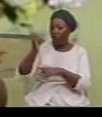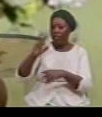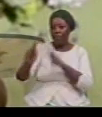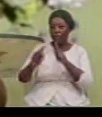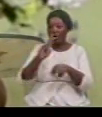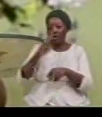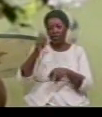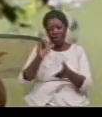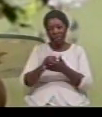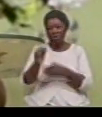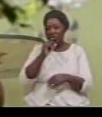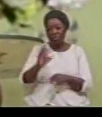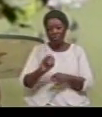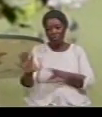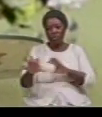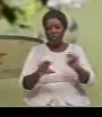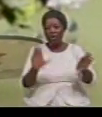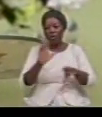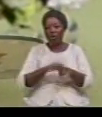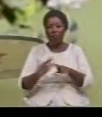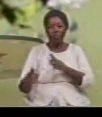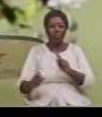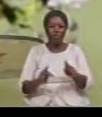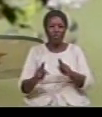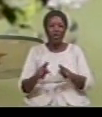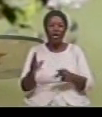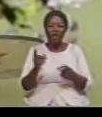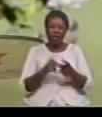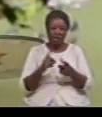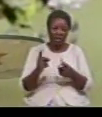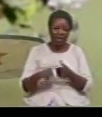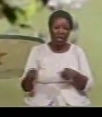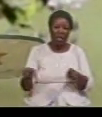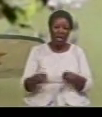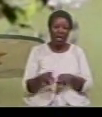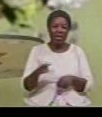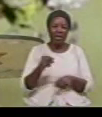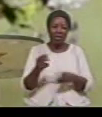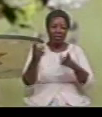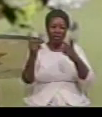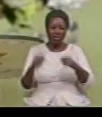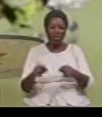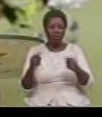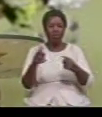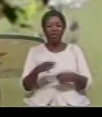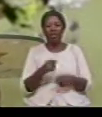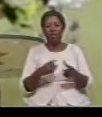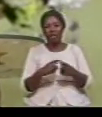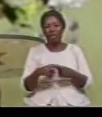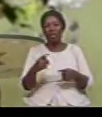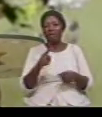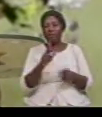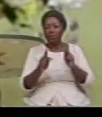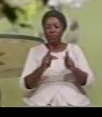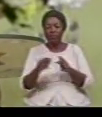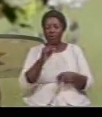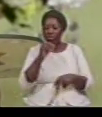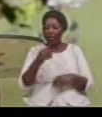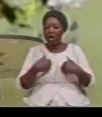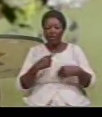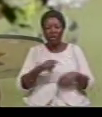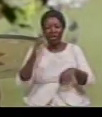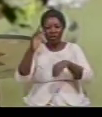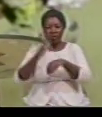cry unclean severally as he approached the city, so people could avoid contact with him. What a